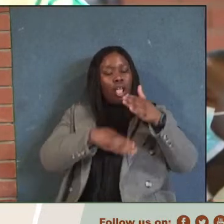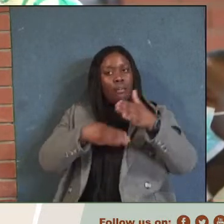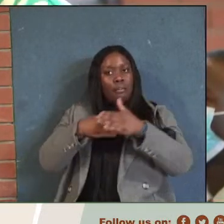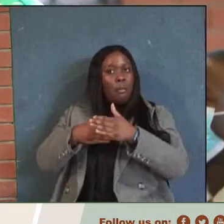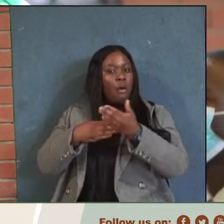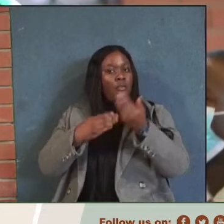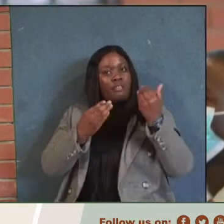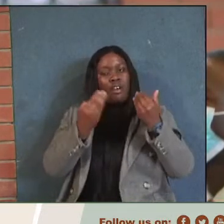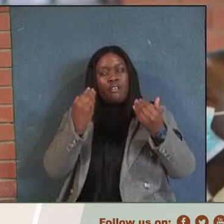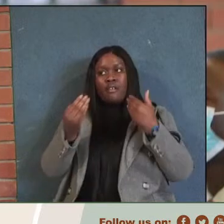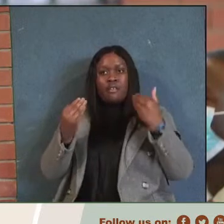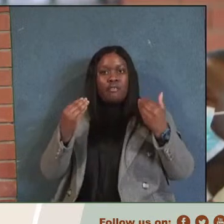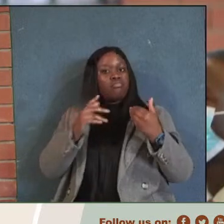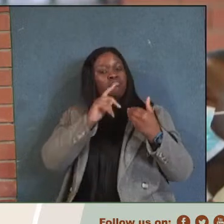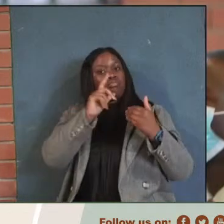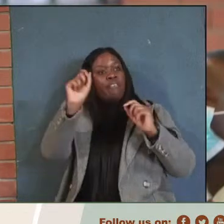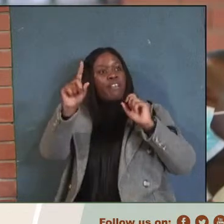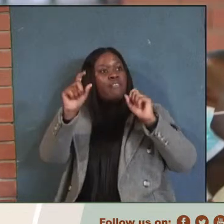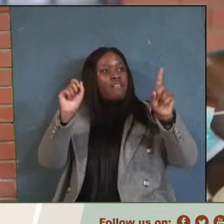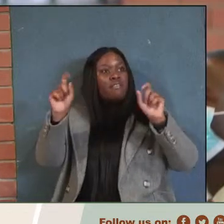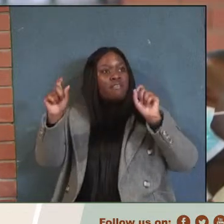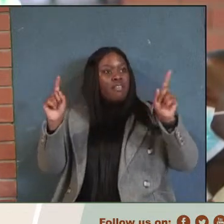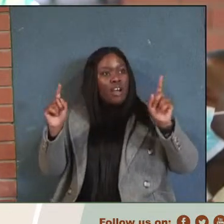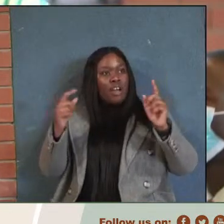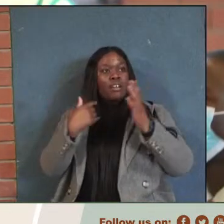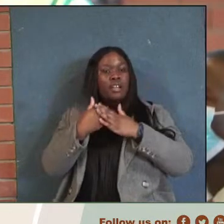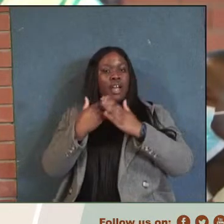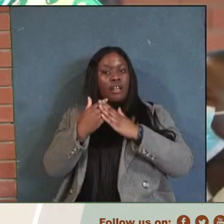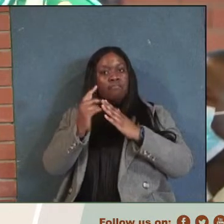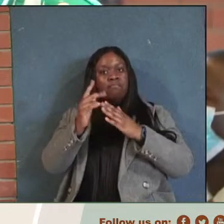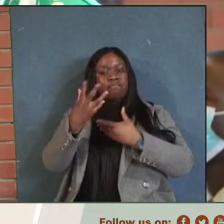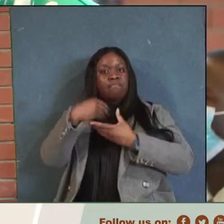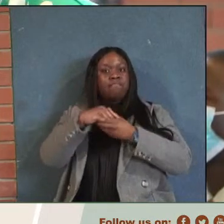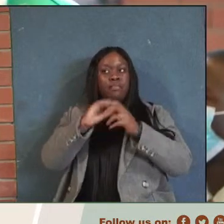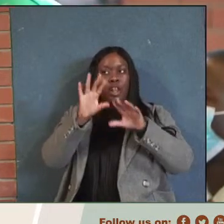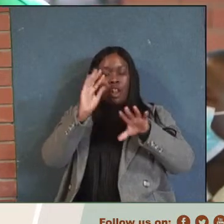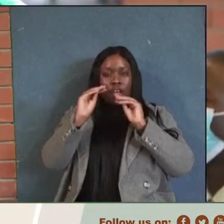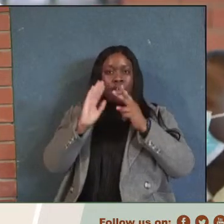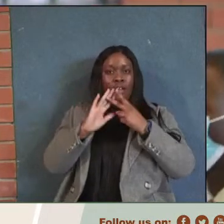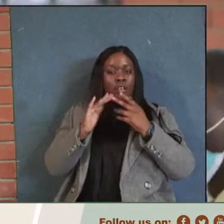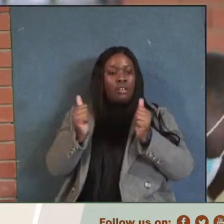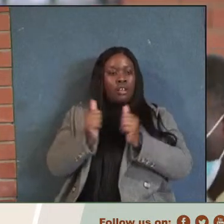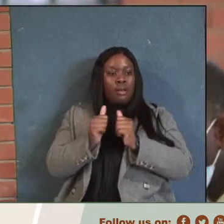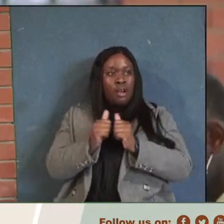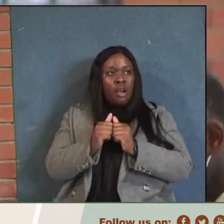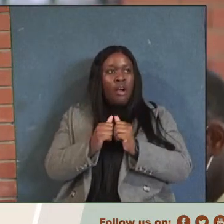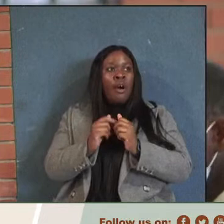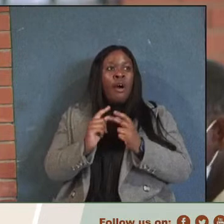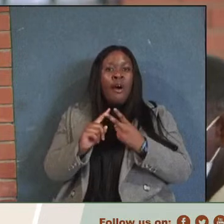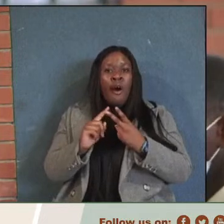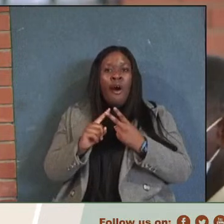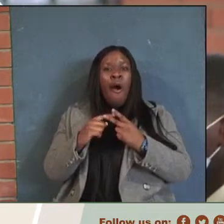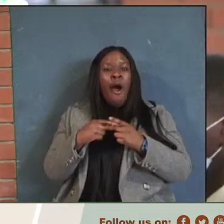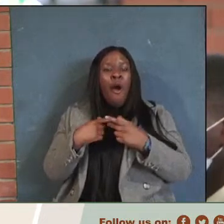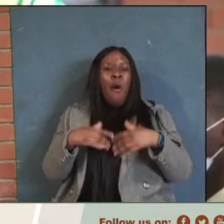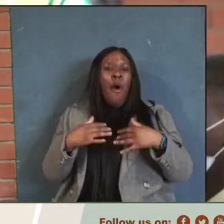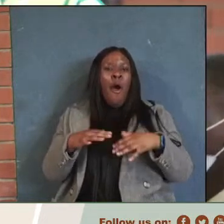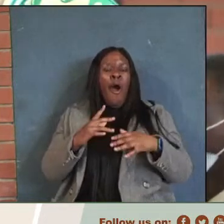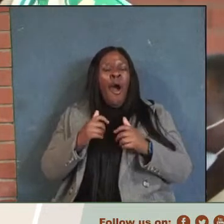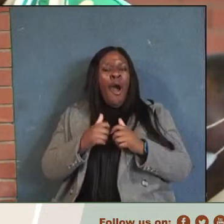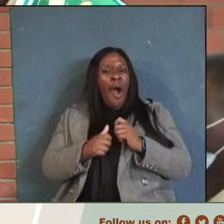educators from remote areas to engage in learning and collaboration. Furthermore, the convenience it offers cannot